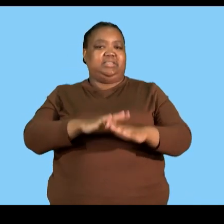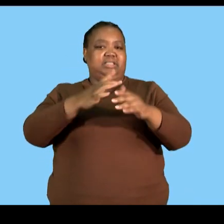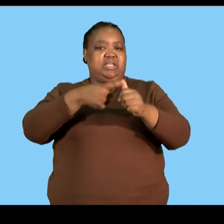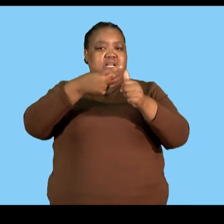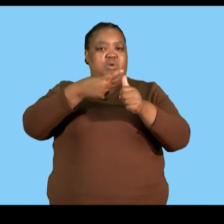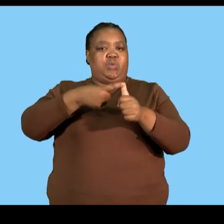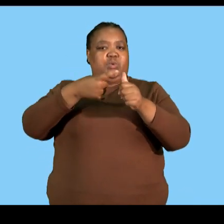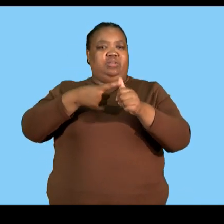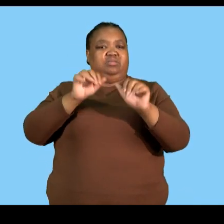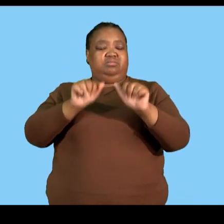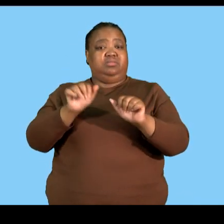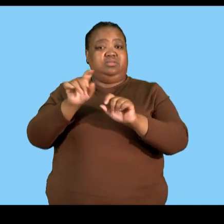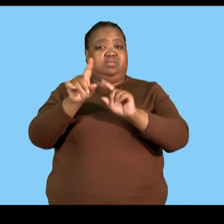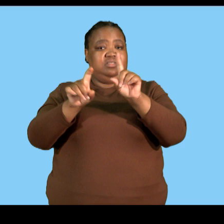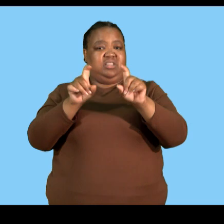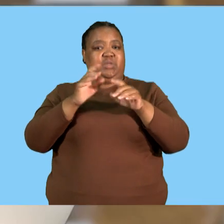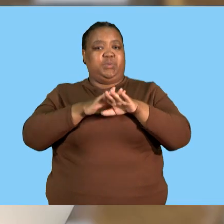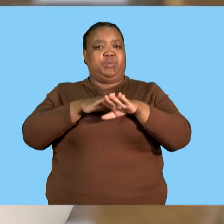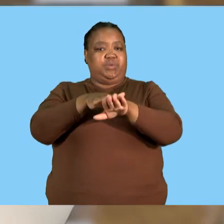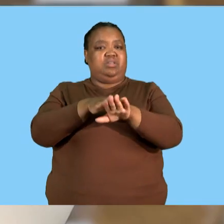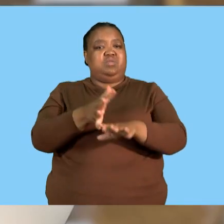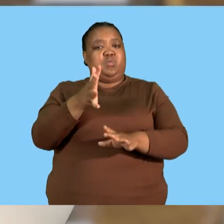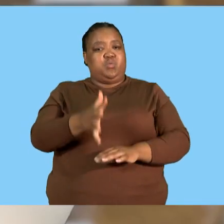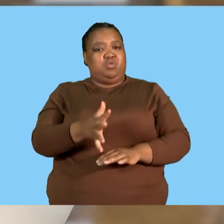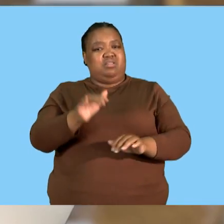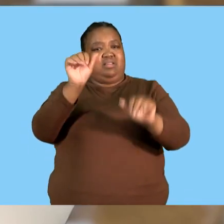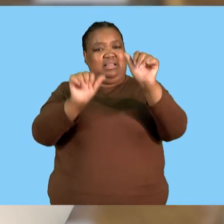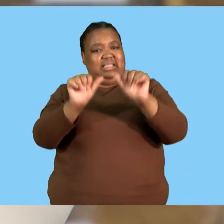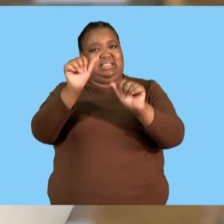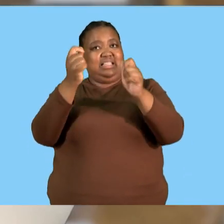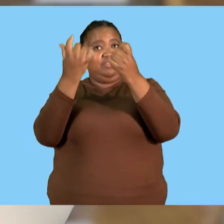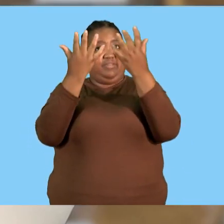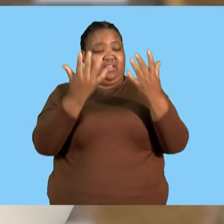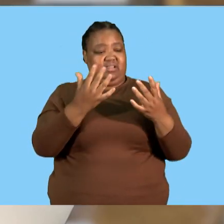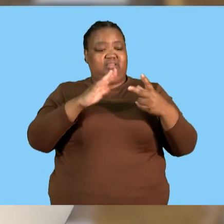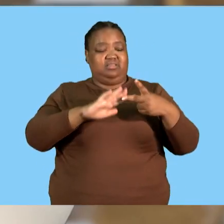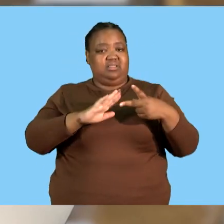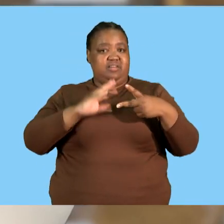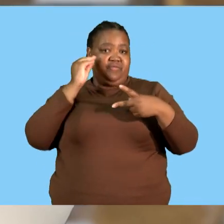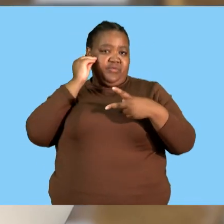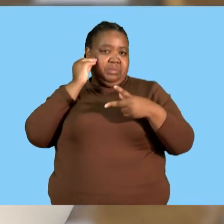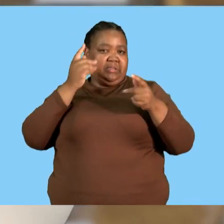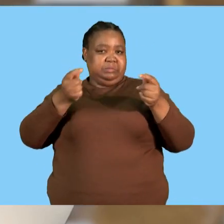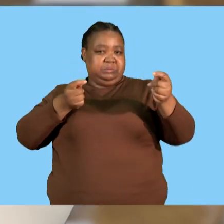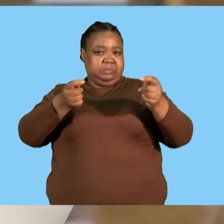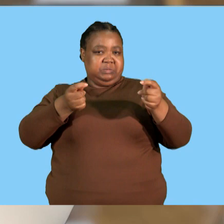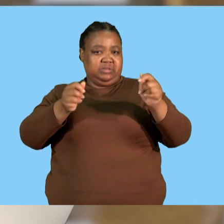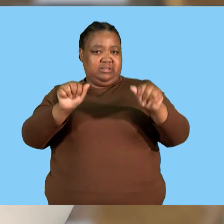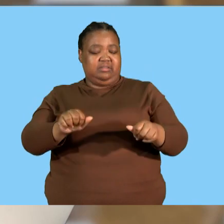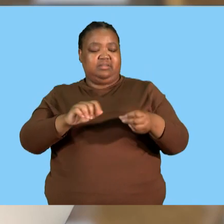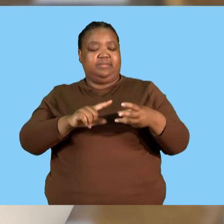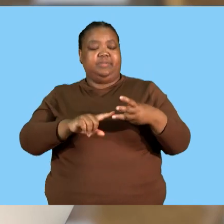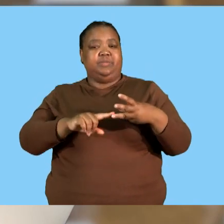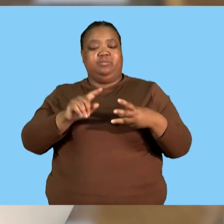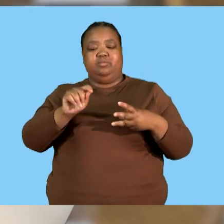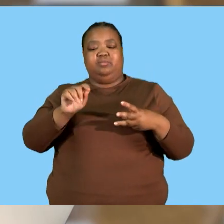basic calculations whereby now the questions will be mixed, being assessed on finance and data handling and